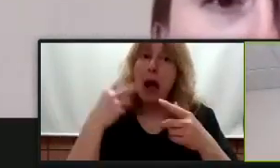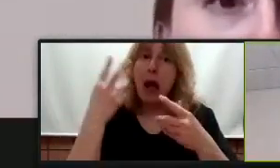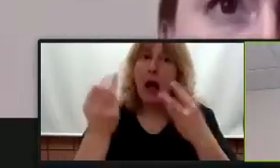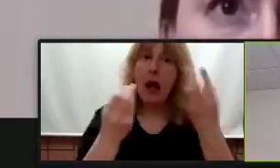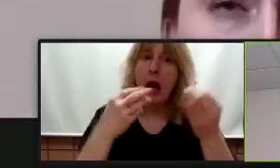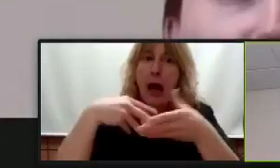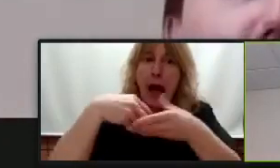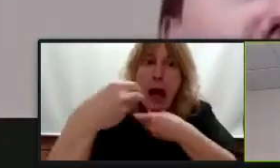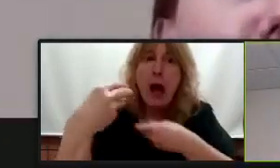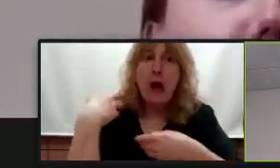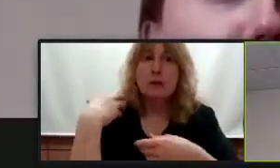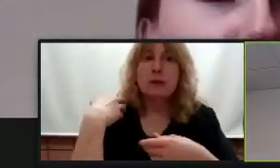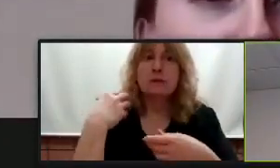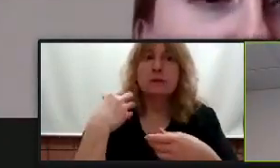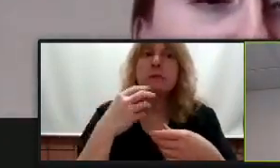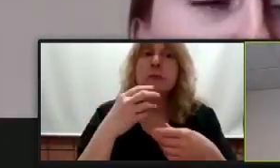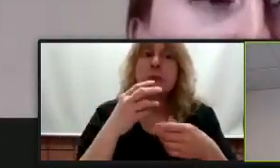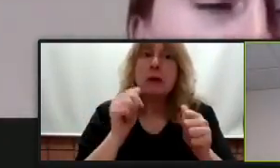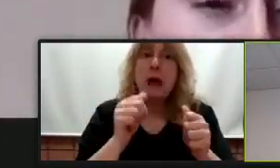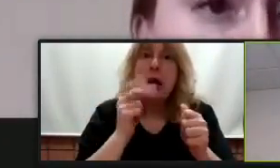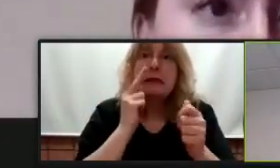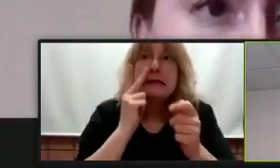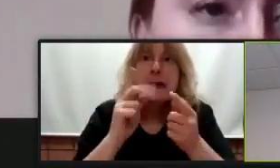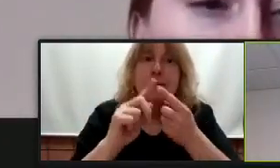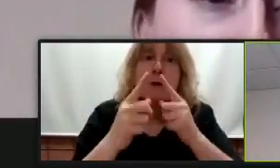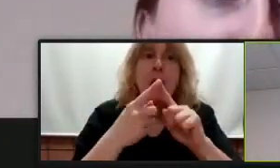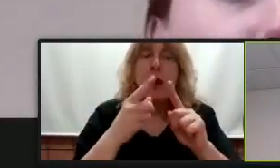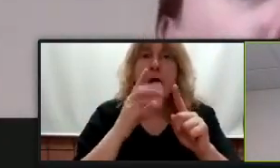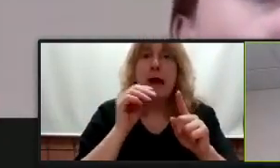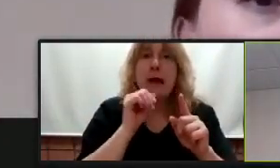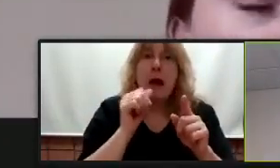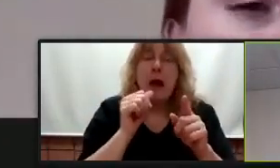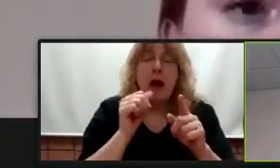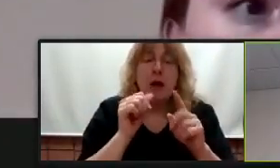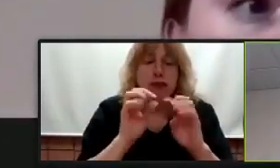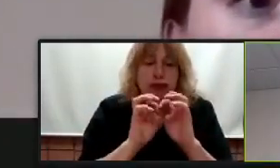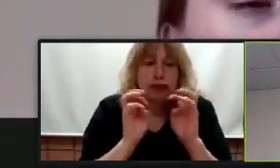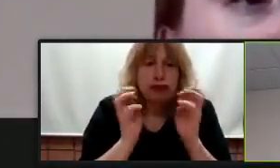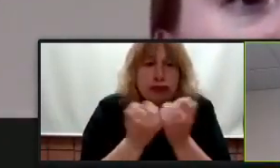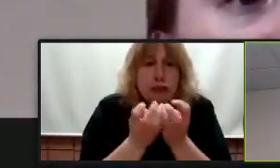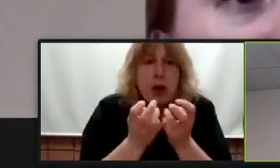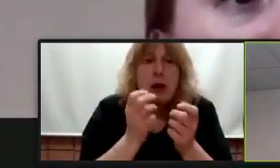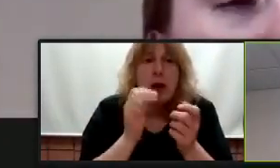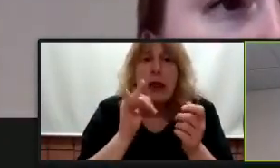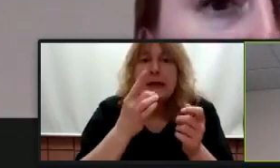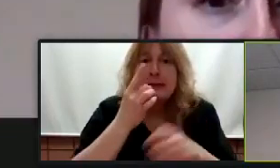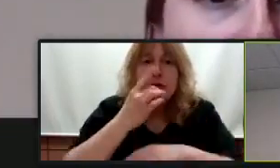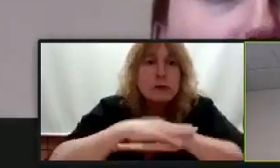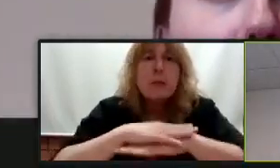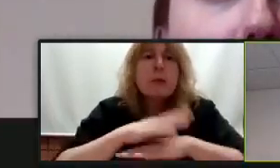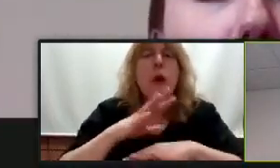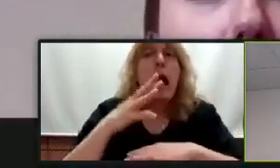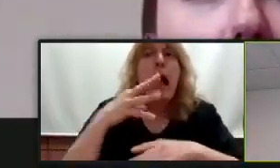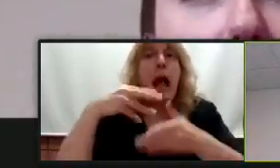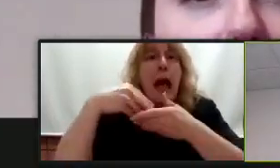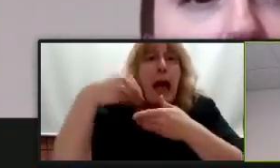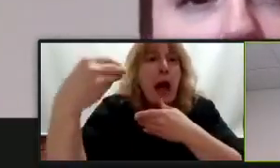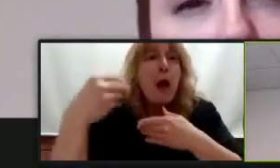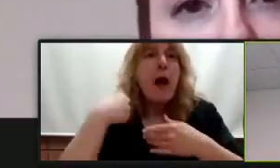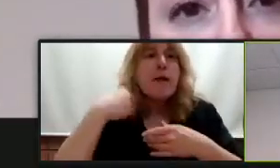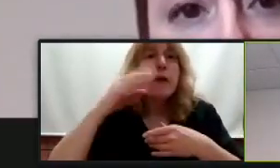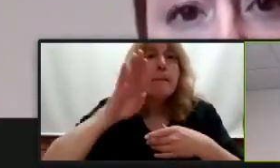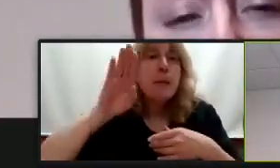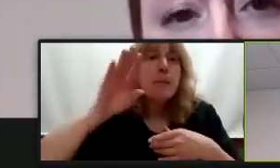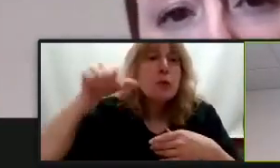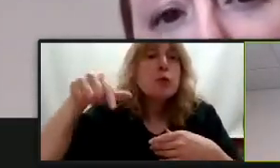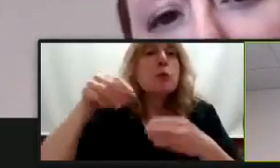in a small group. You're not necessarily crowded around the dinner table having a dinner, but you're outside having a barbecue. So thinking about ways that you can